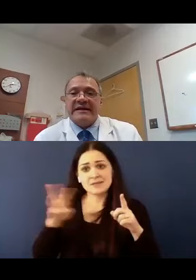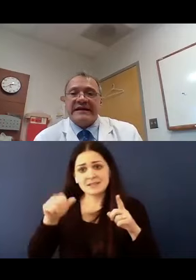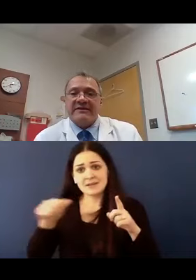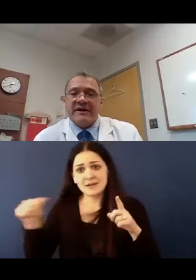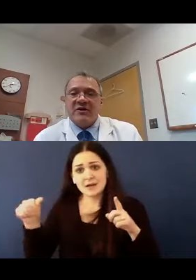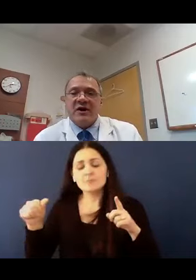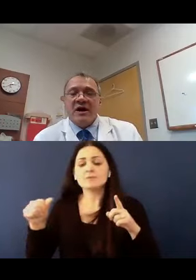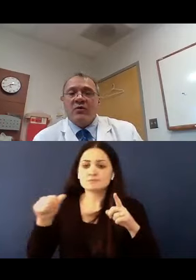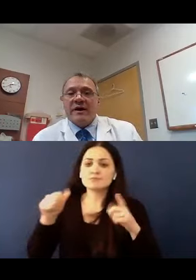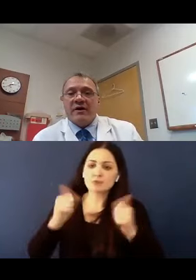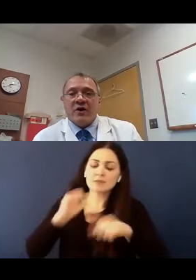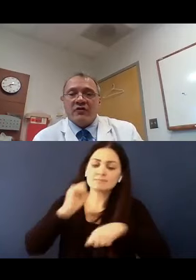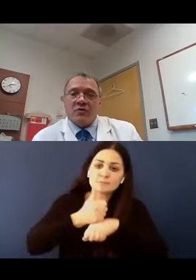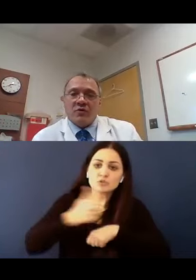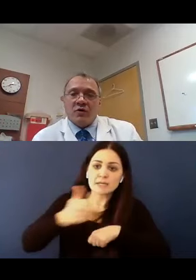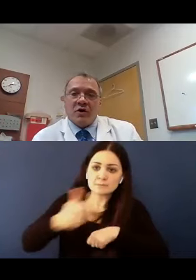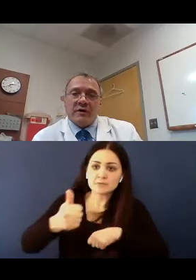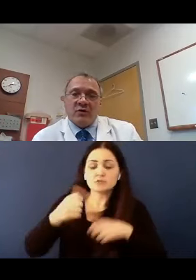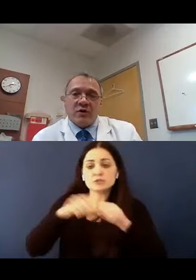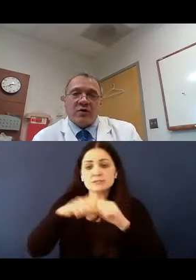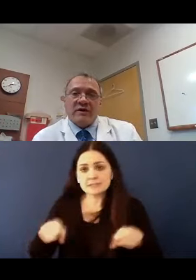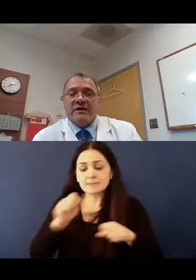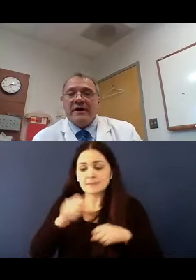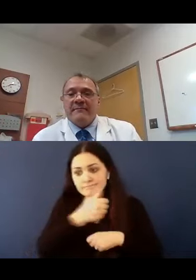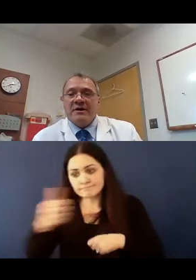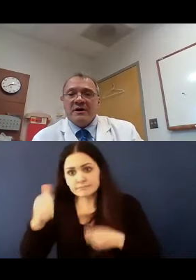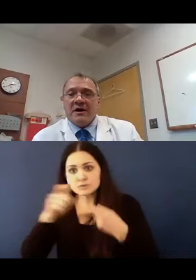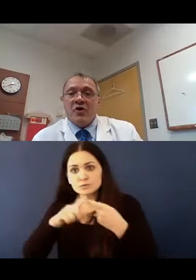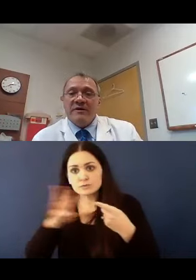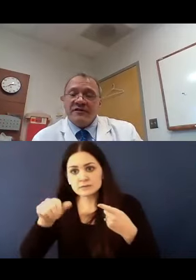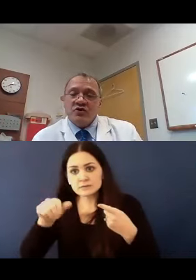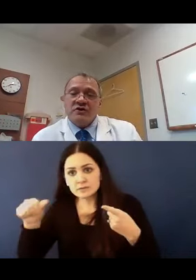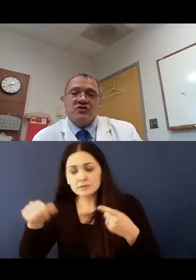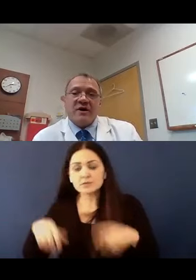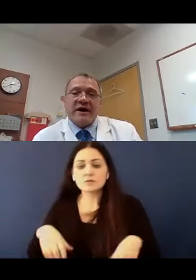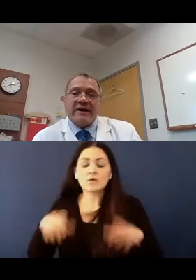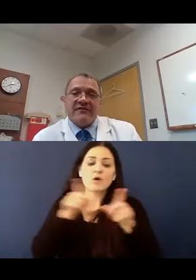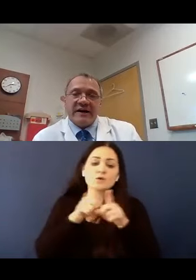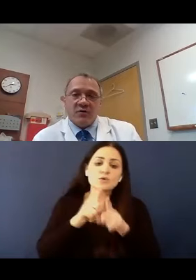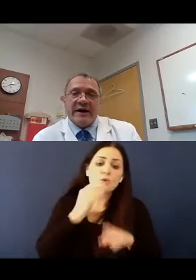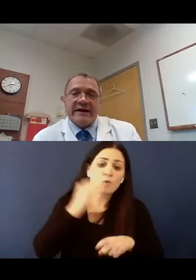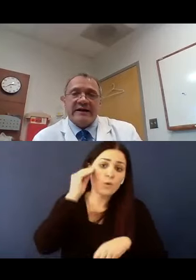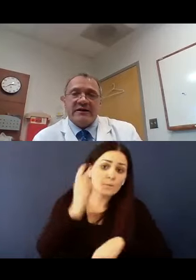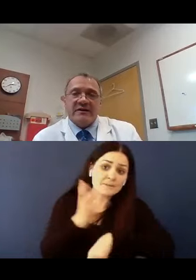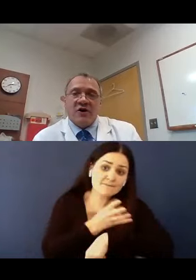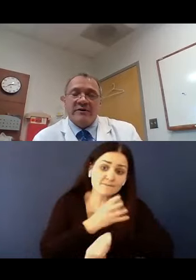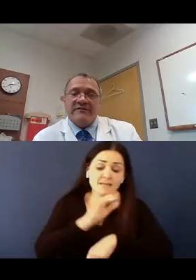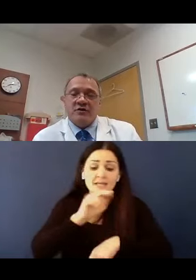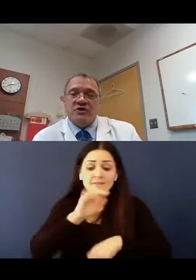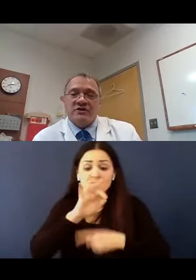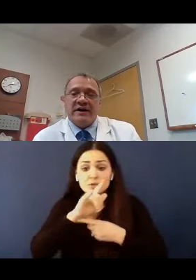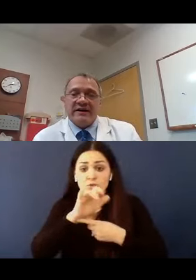so that they can get there. We are also going to work with home infusion to try and find a way to get the